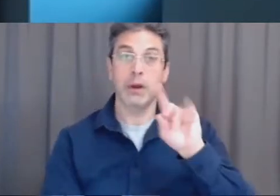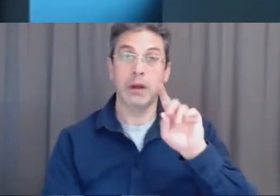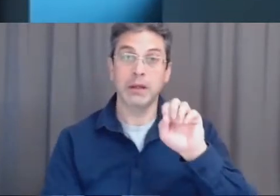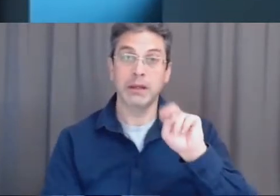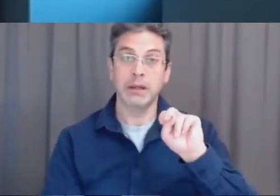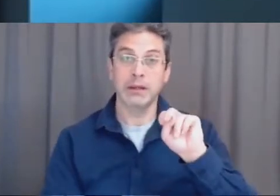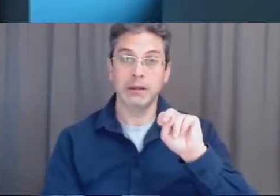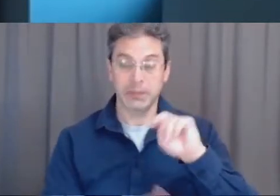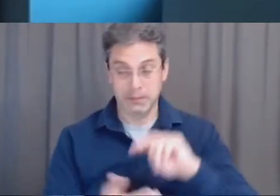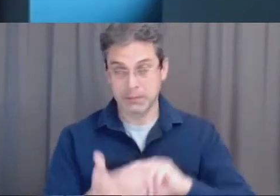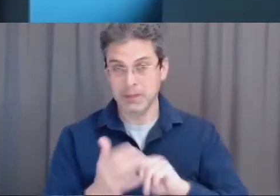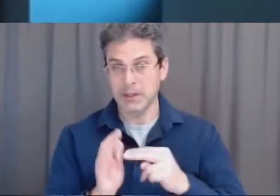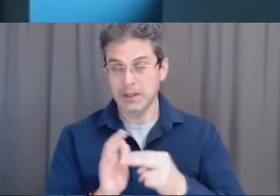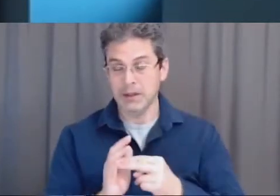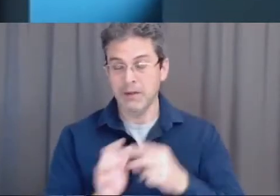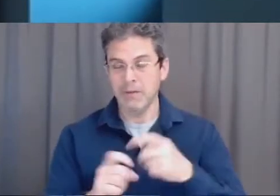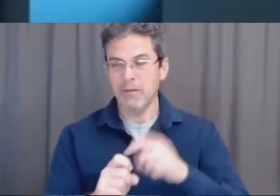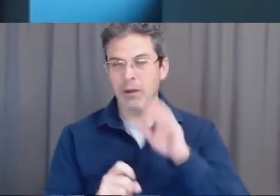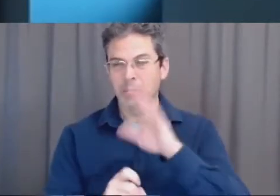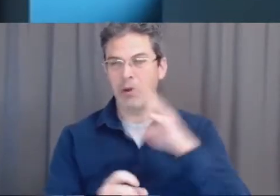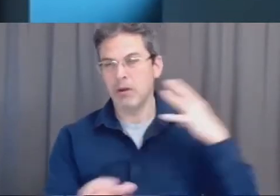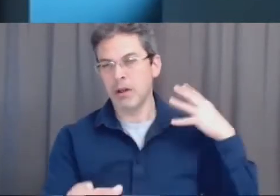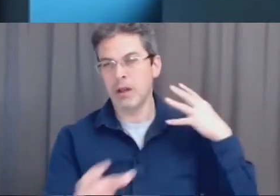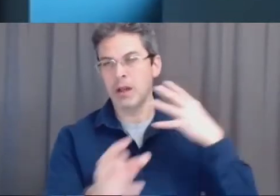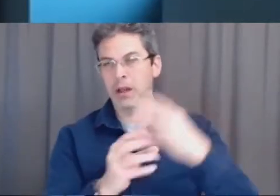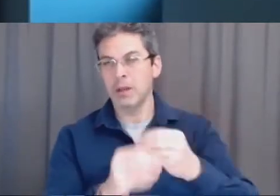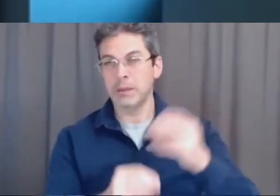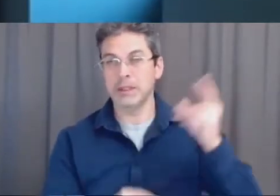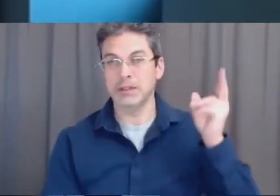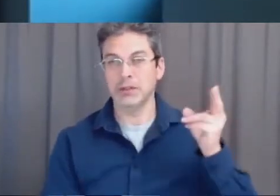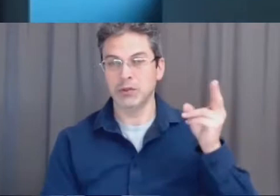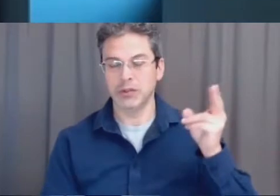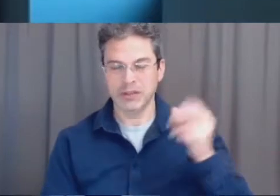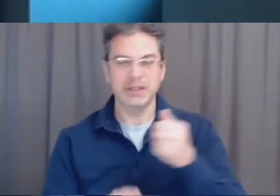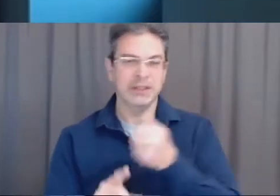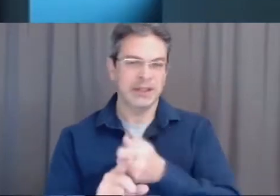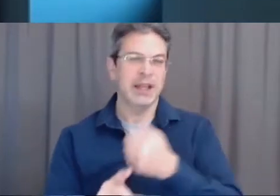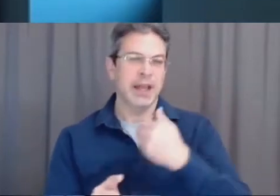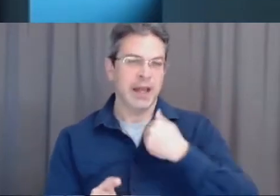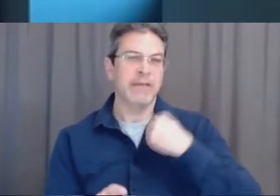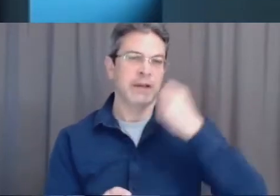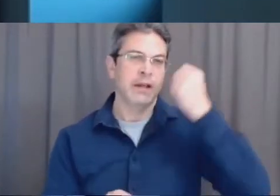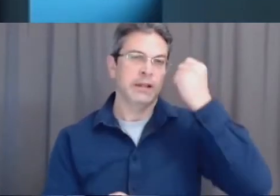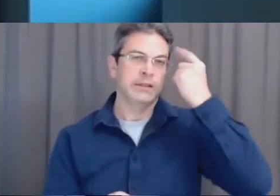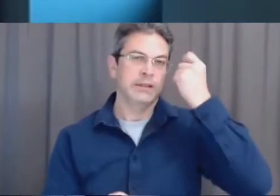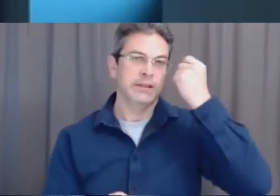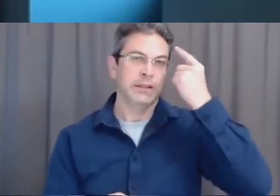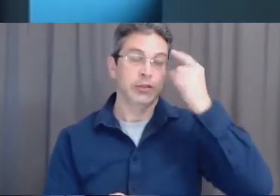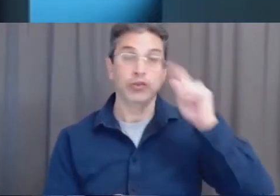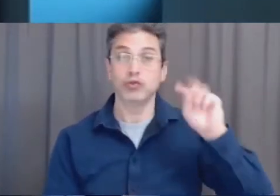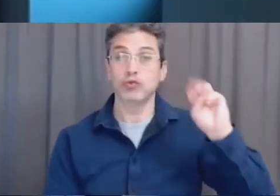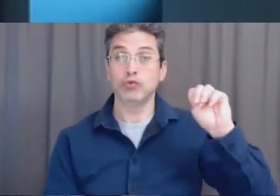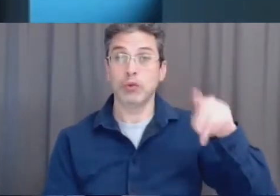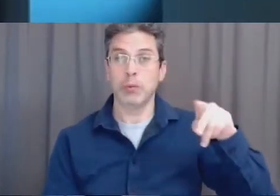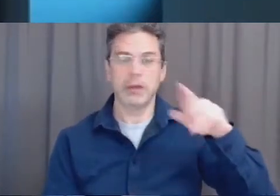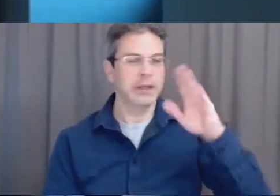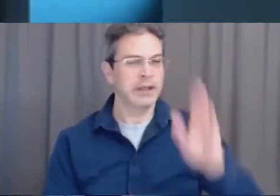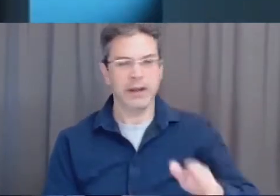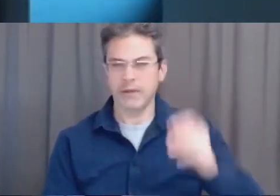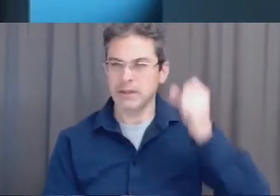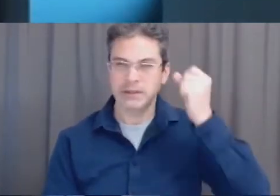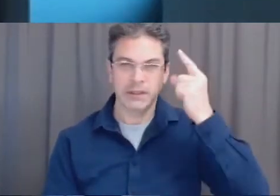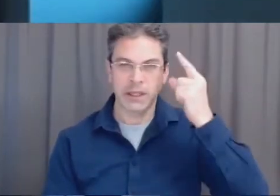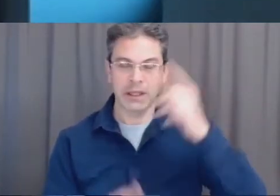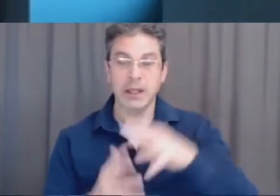does, based on his history, understand in a way that Trump never has, that America's strength